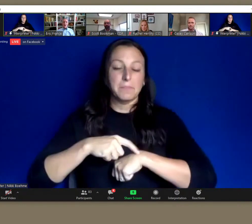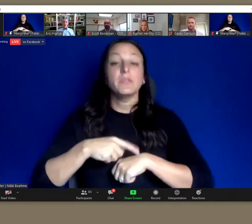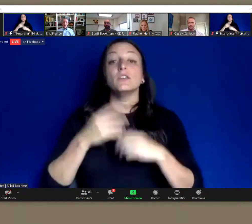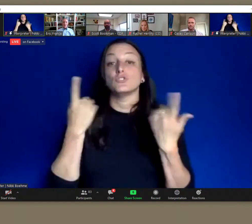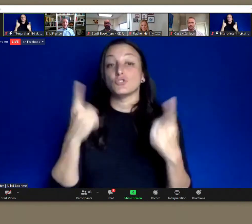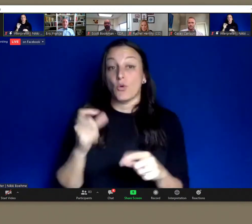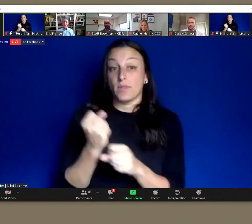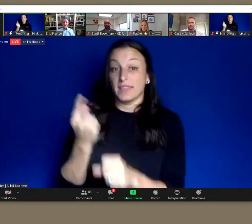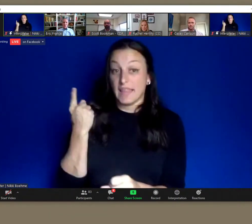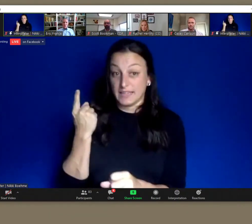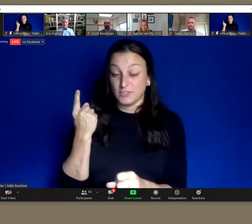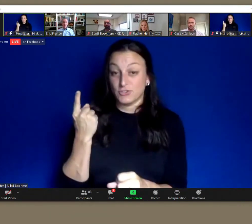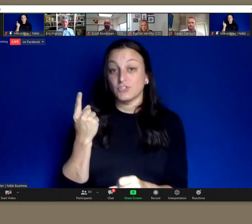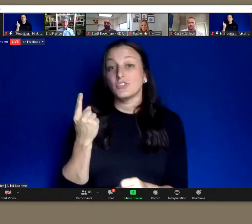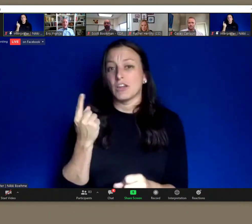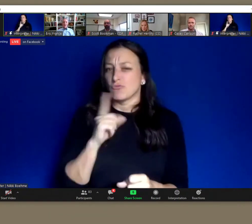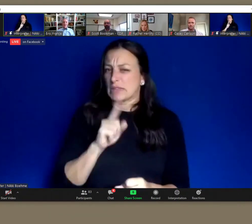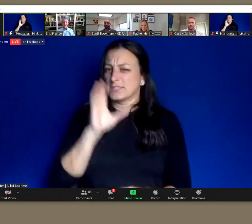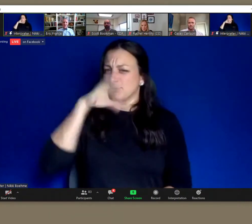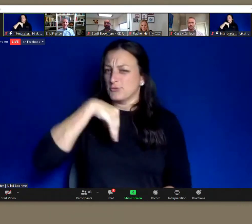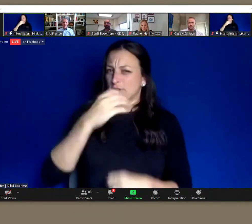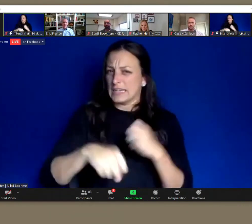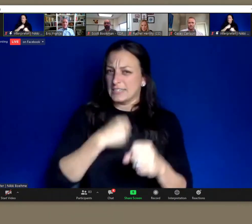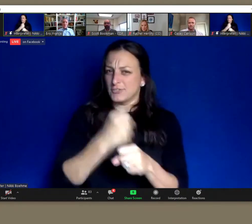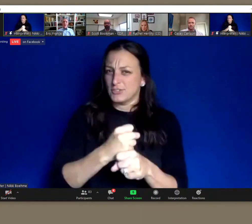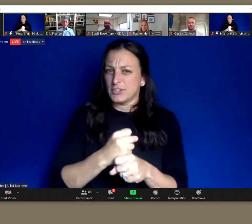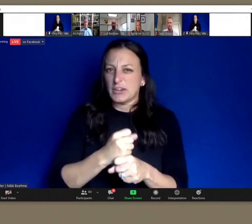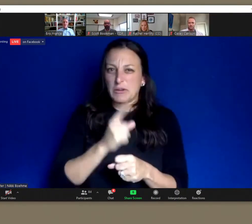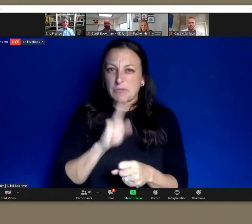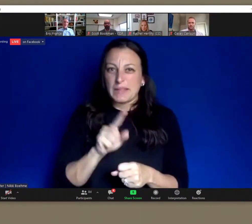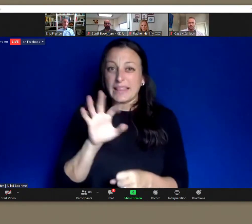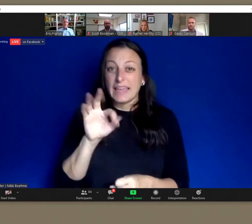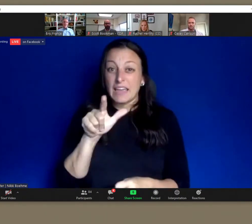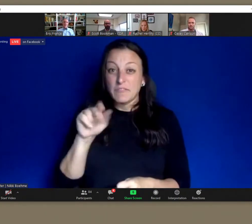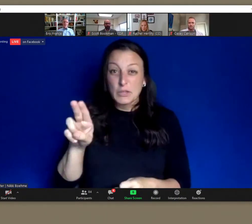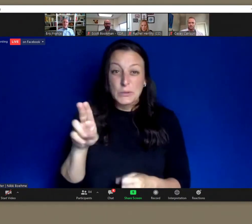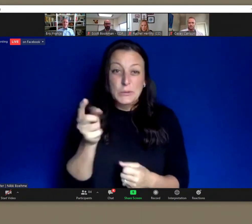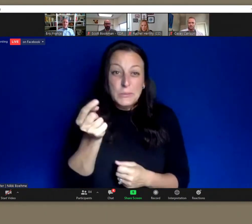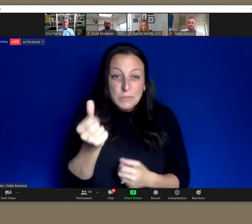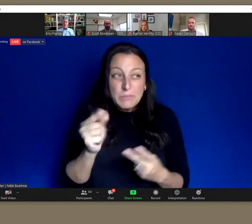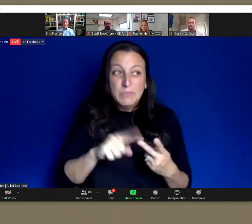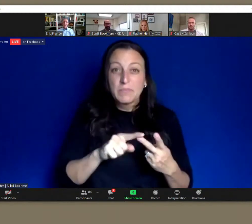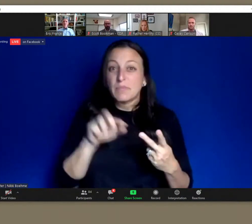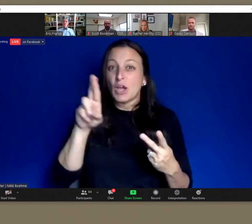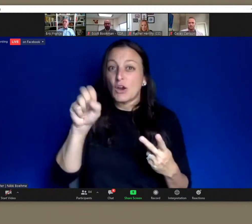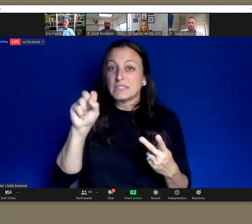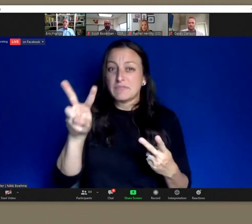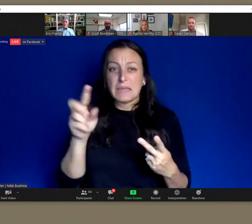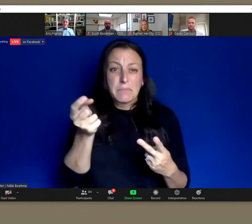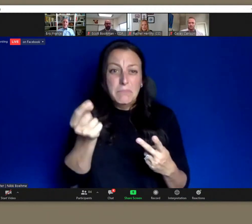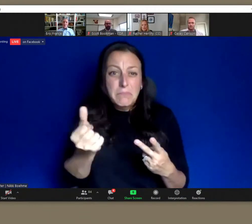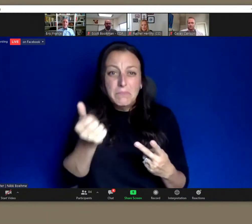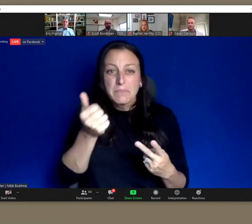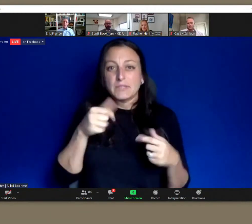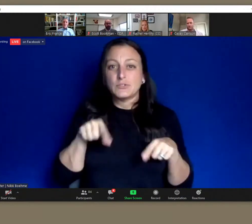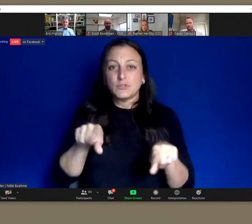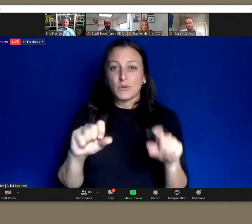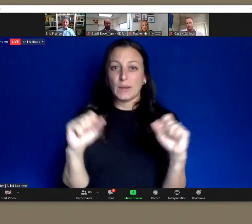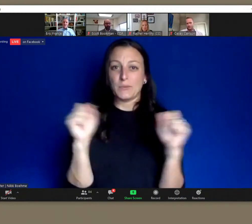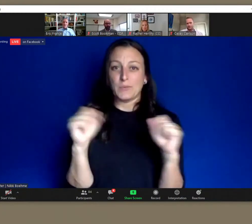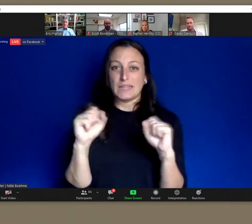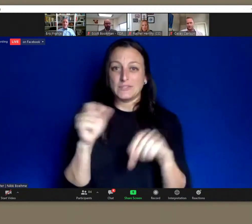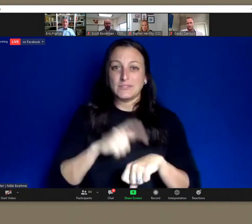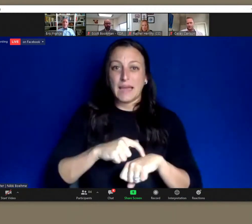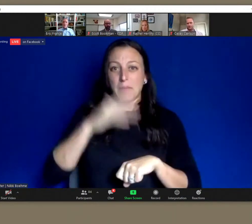year was very unusual. We had very little flu and very little RSV during the winter months. People were staying home, people were